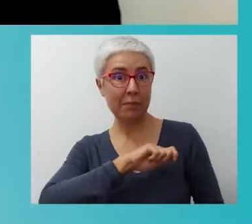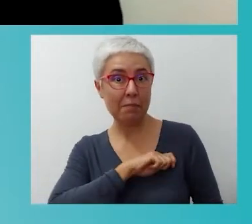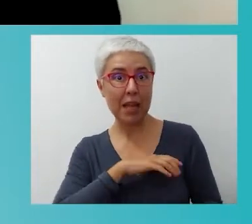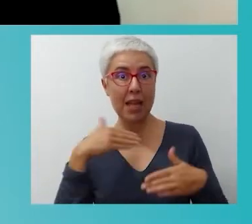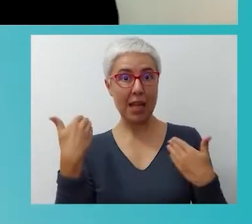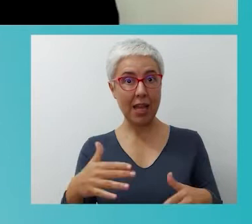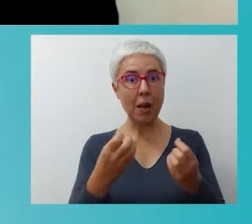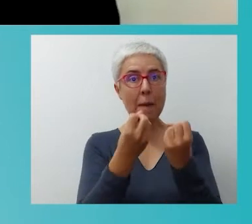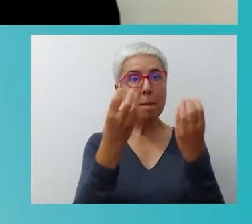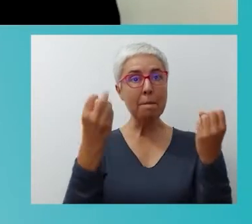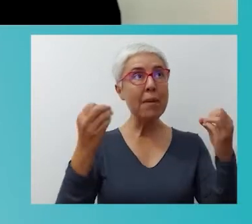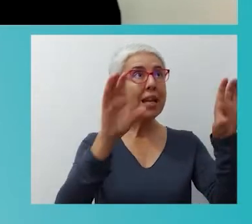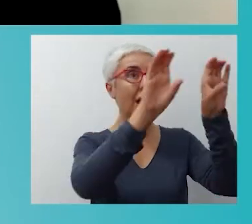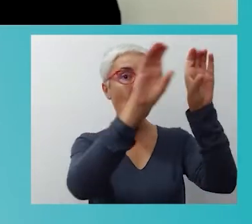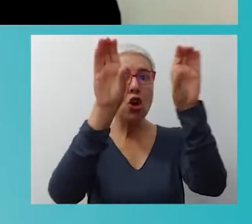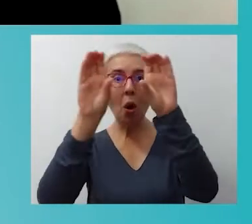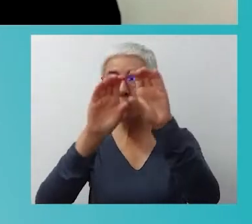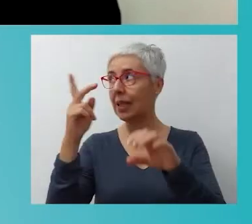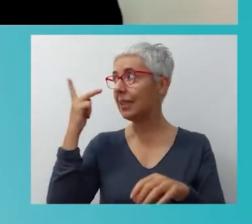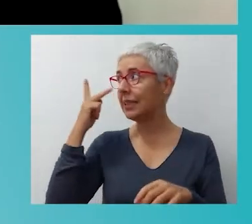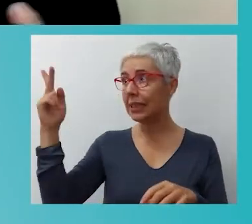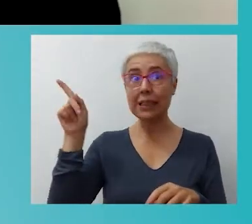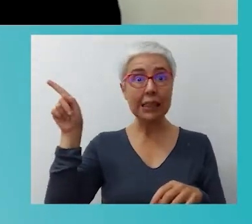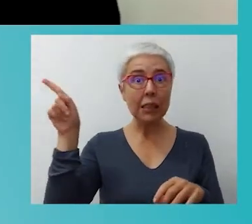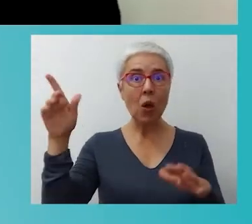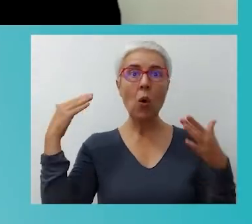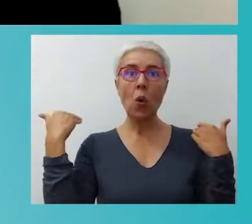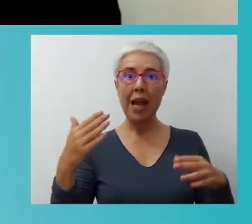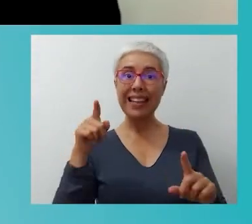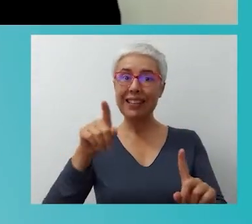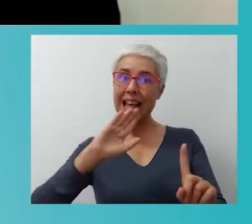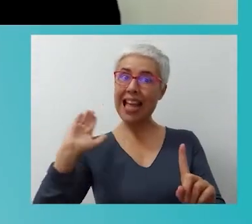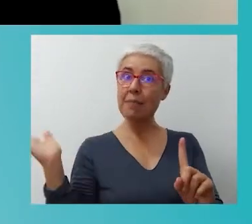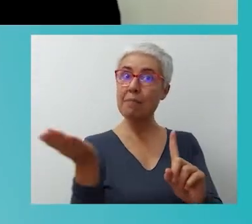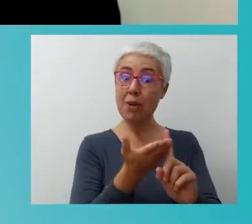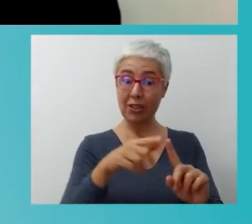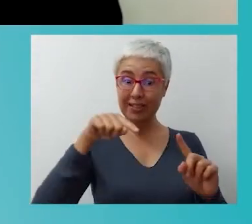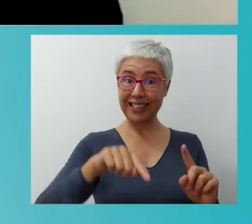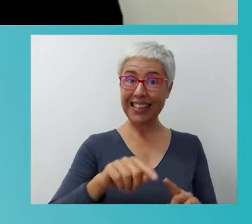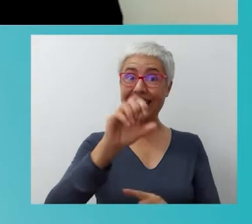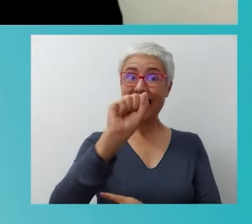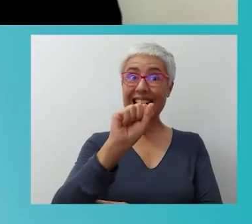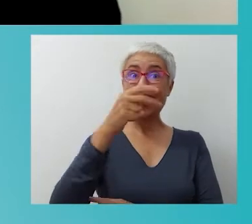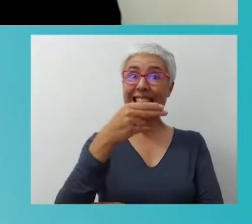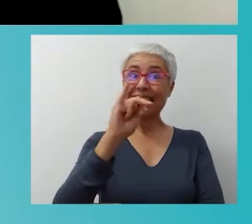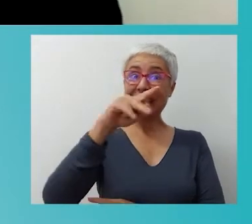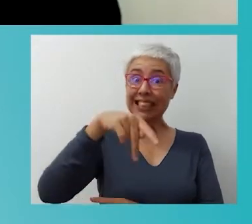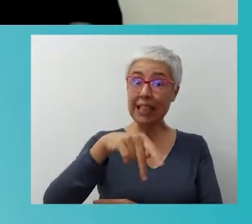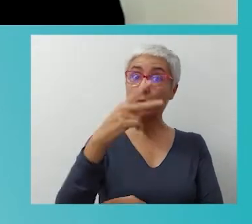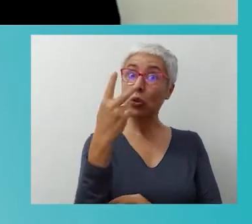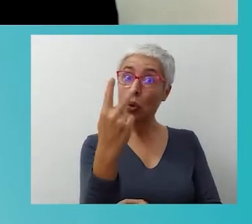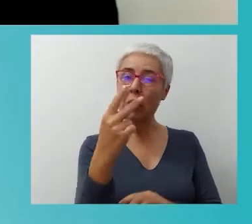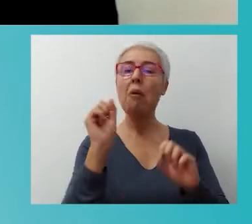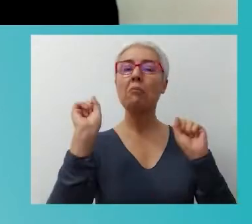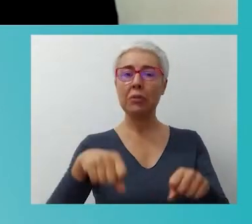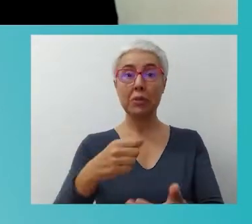Environment, but also from Google or the Climate Reality Project. And this global impact has been validated by S2B. And to get